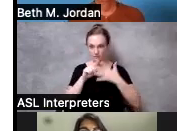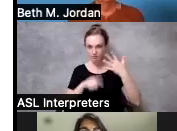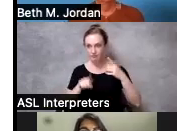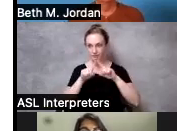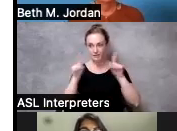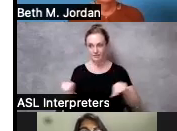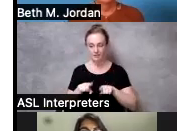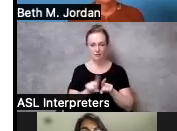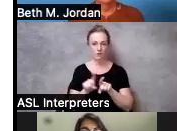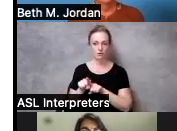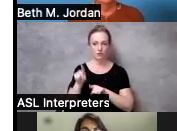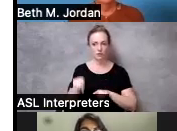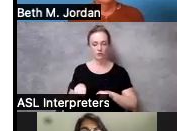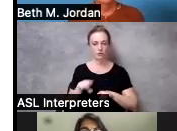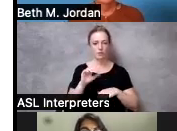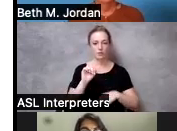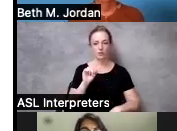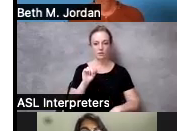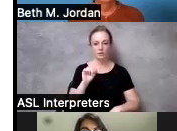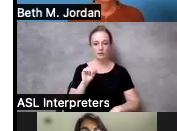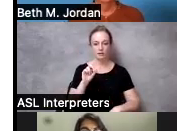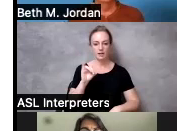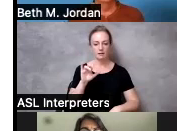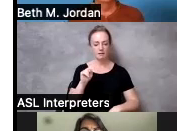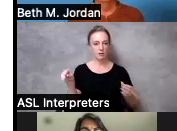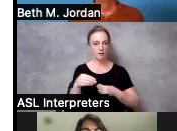as the Administrative Office of the Court,